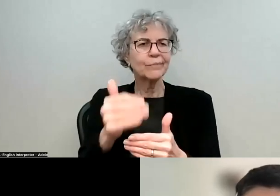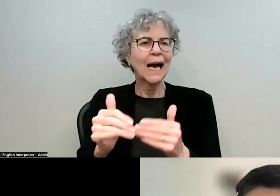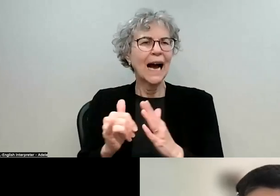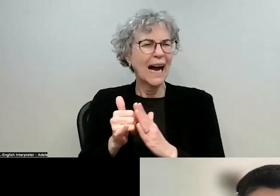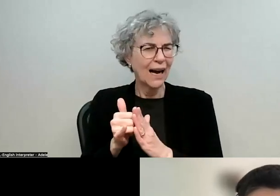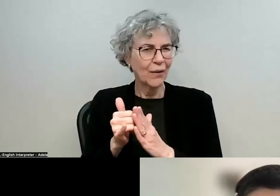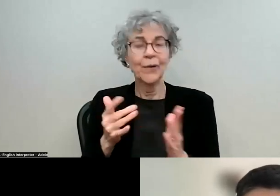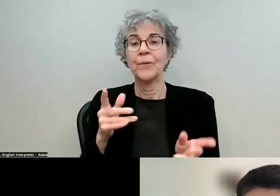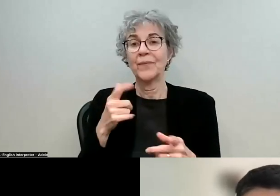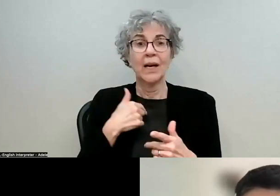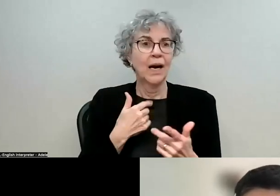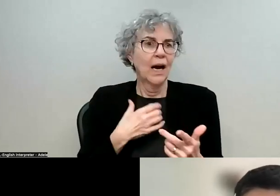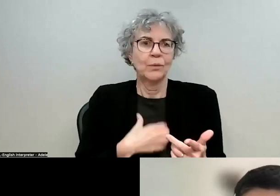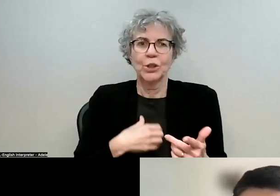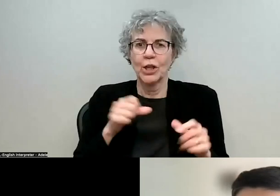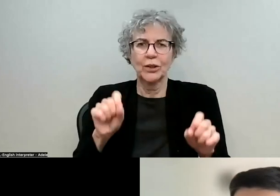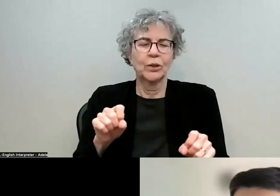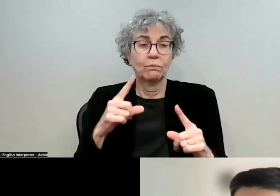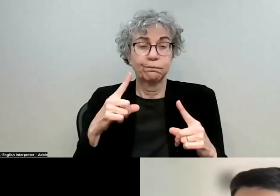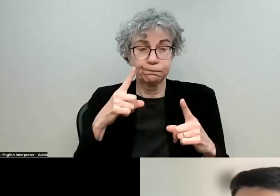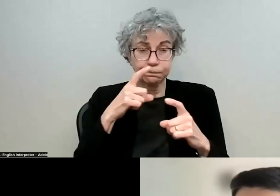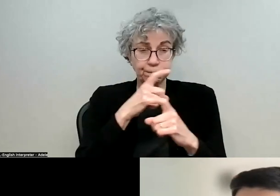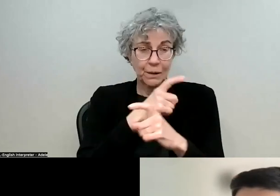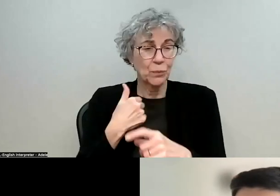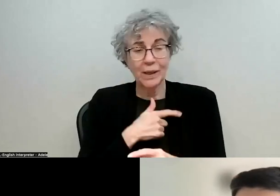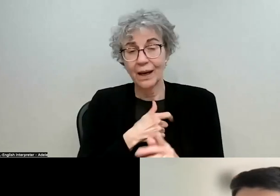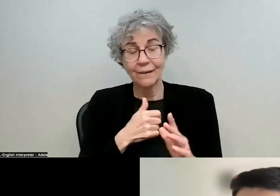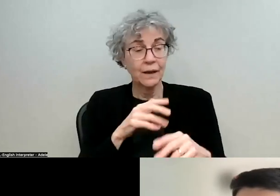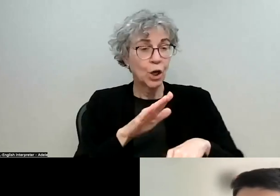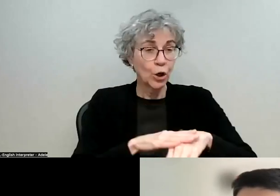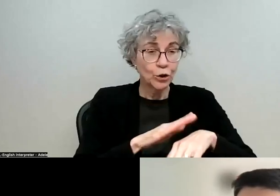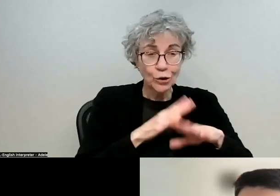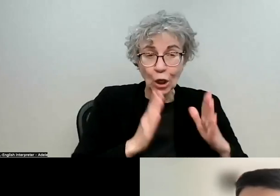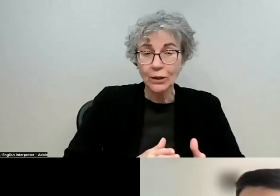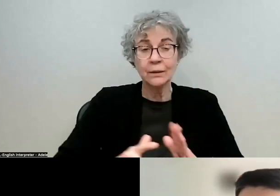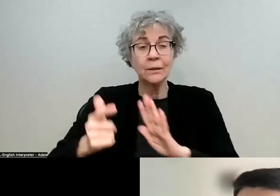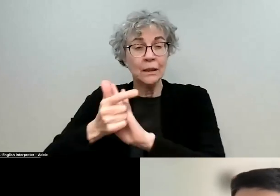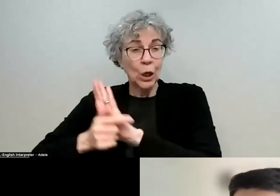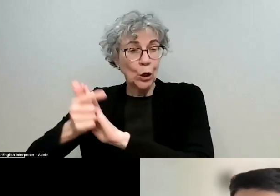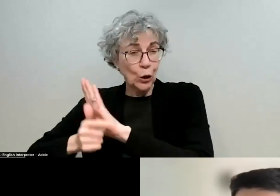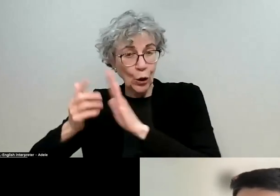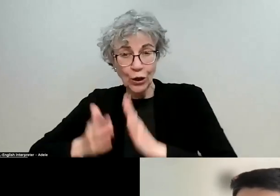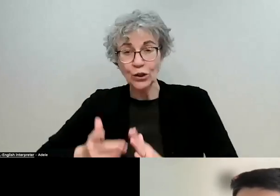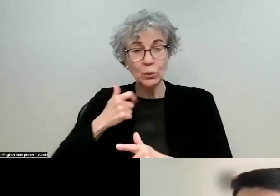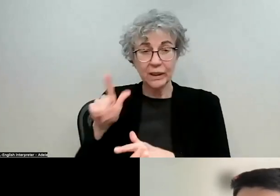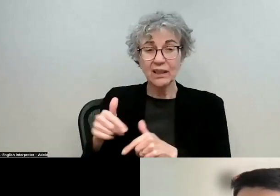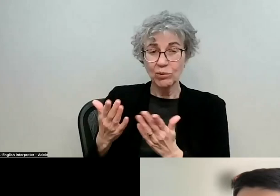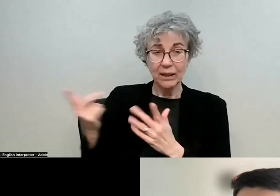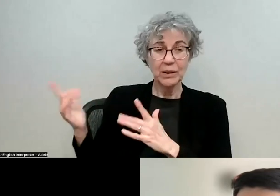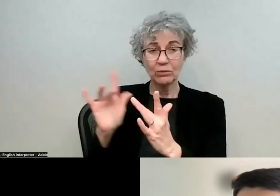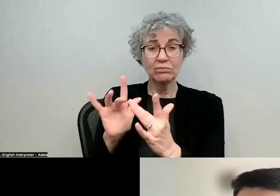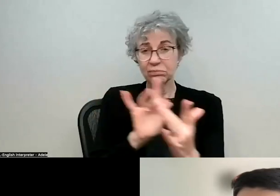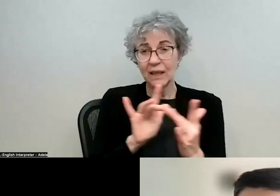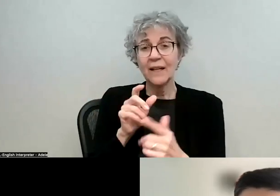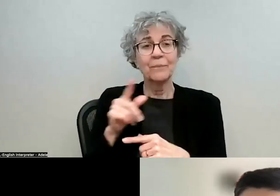It's extremely complicated. We've got consultants and lawyers and stuff that we've been working with that we can recommend you to. We can walk through high level